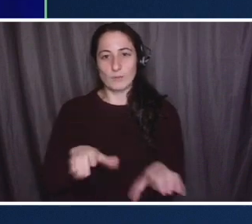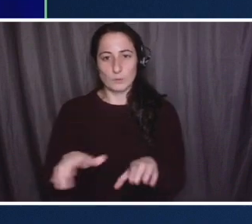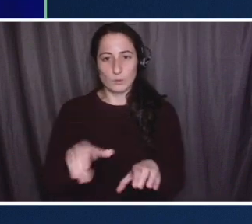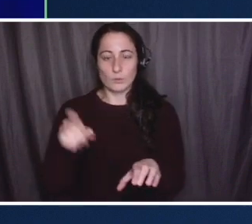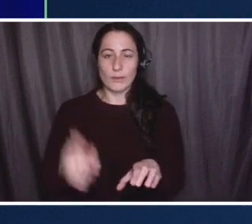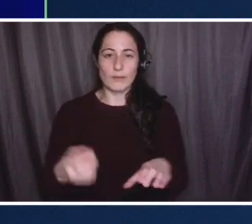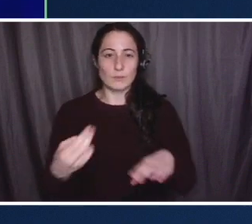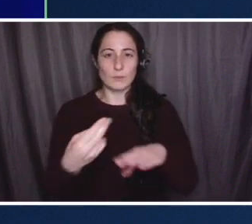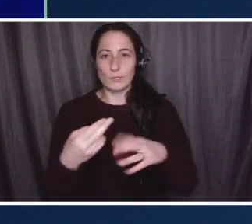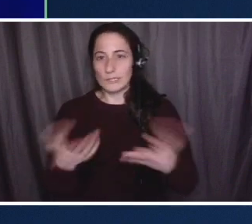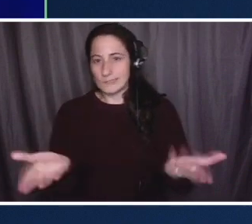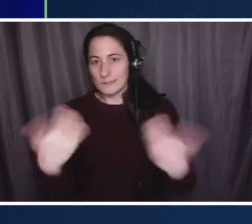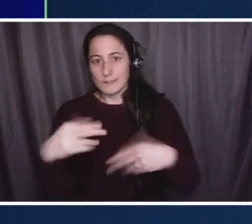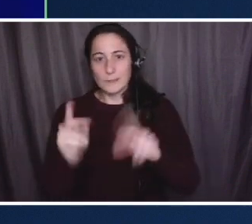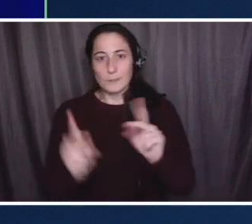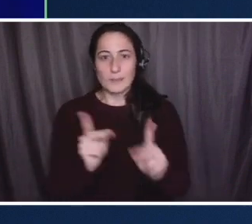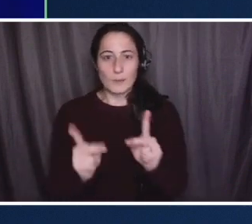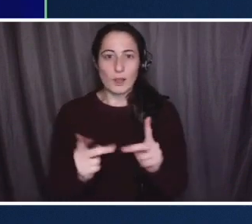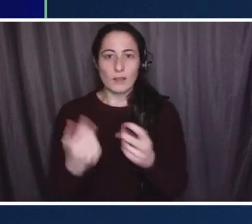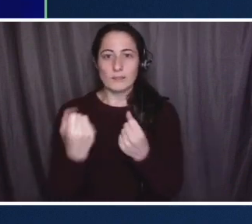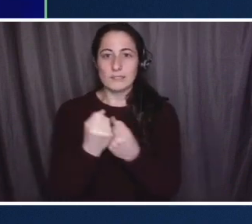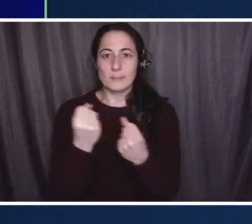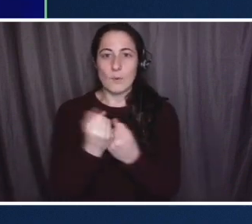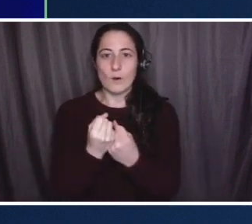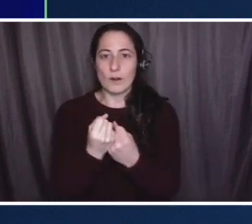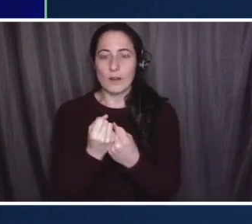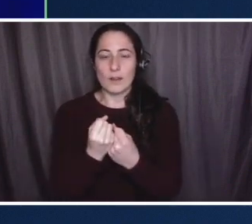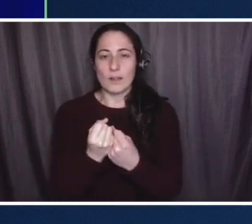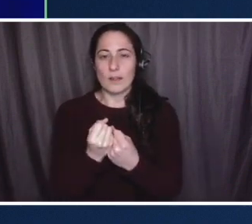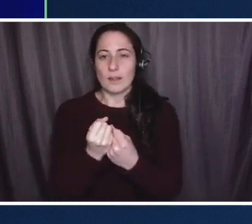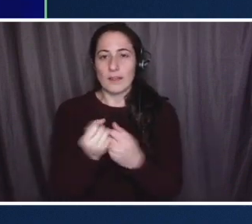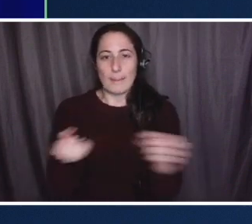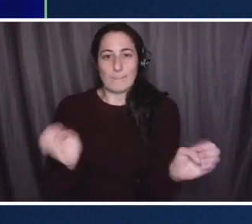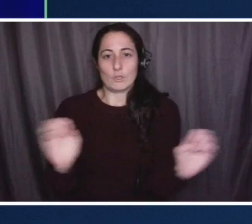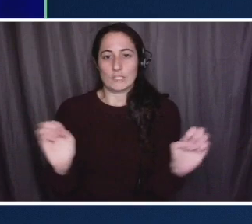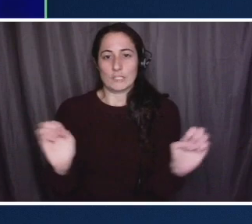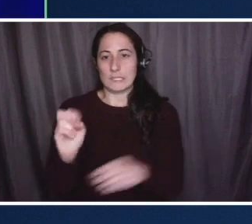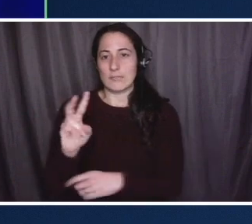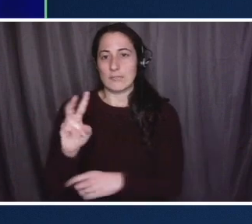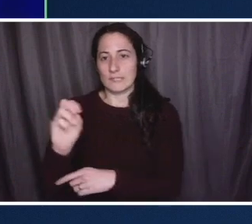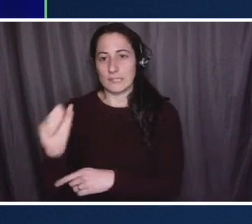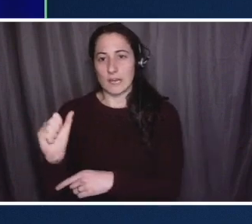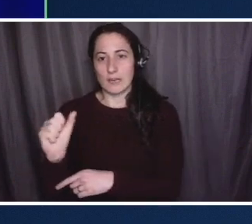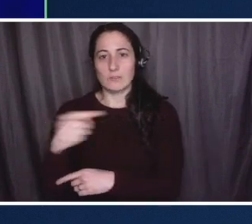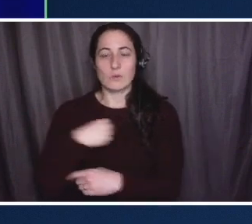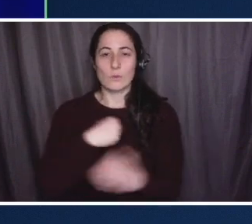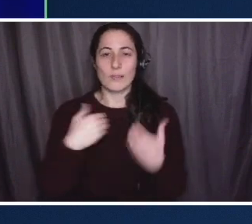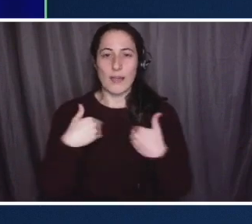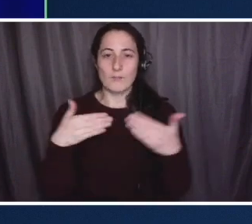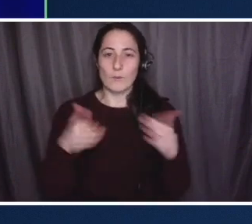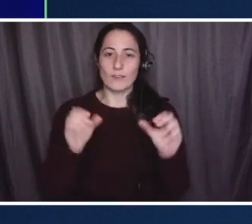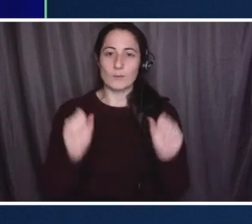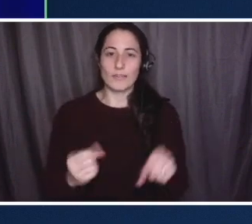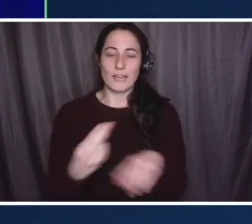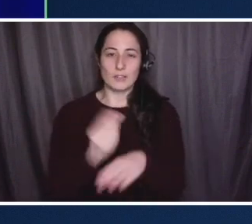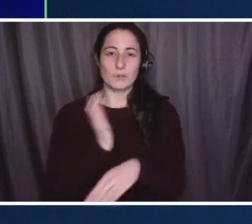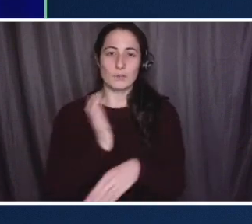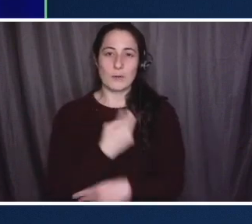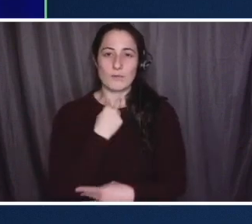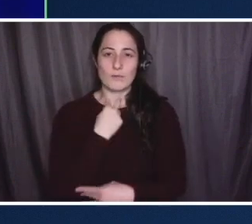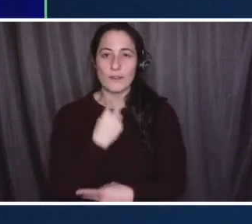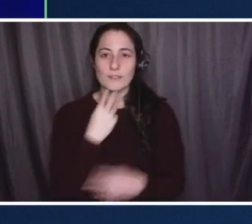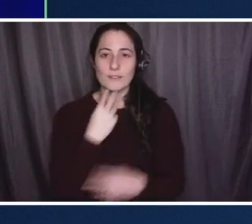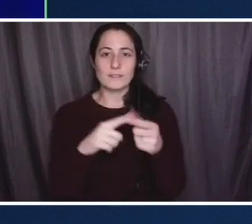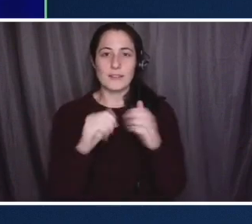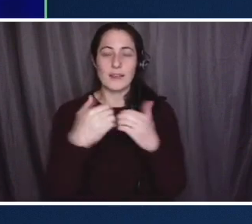how we need you to support emergency visas. Like, I think that there's concrete examples of ways that we can use our voice, and how we think about that as